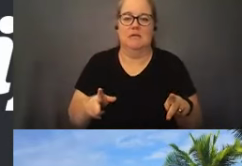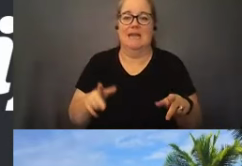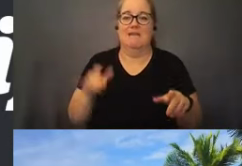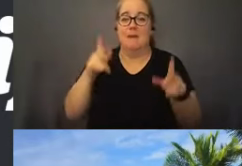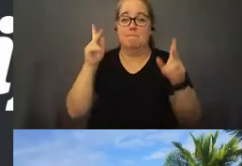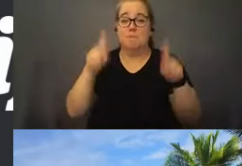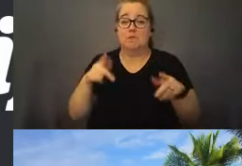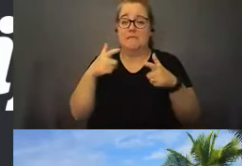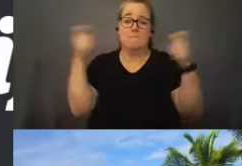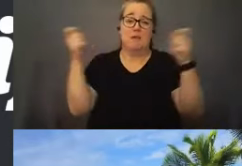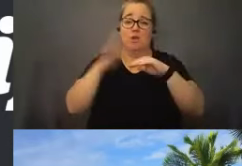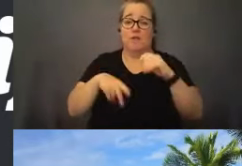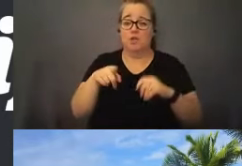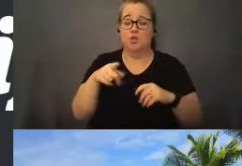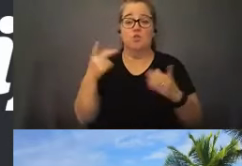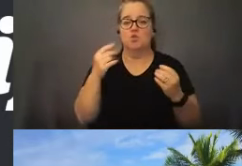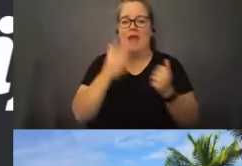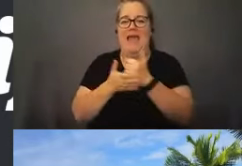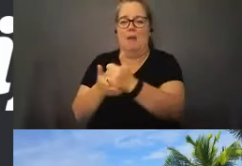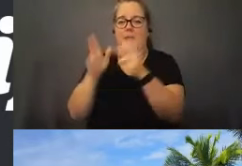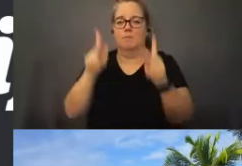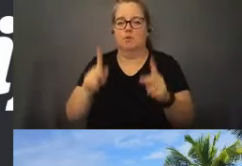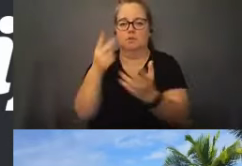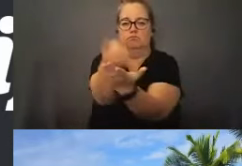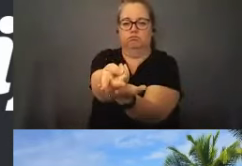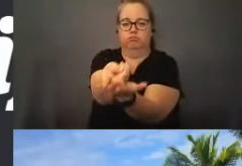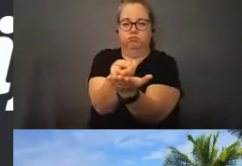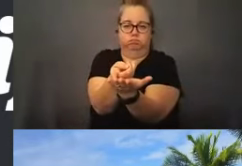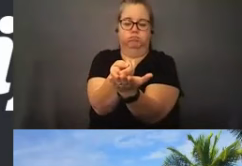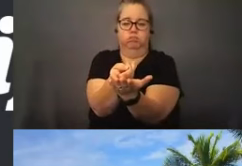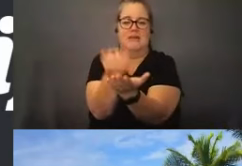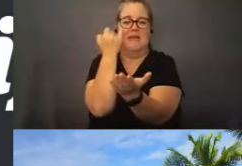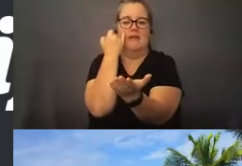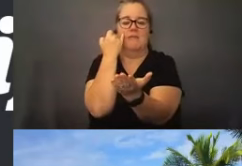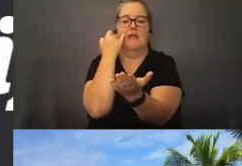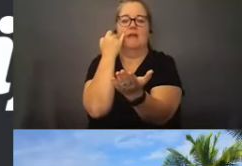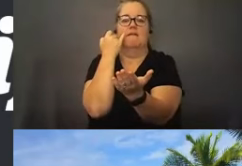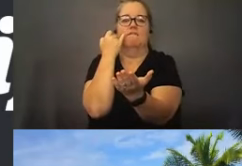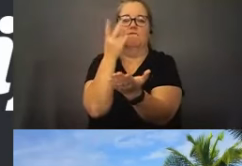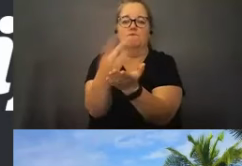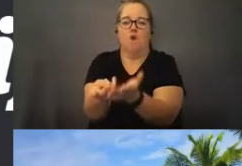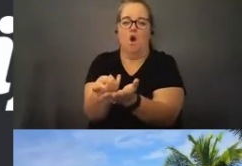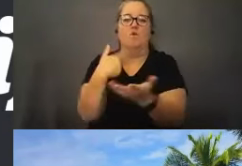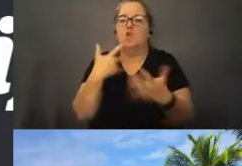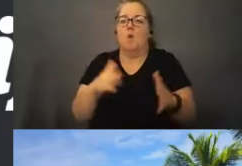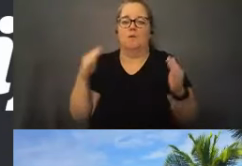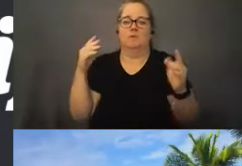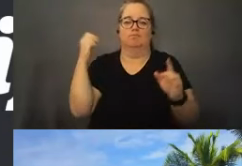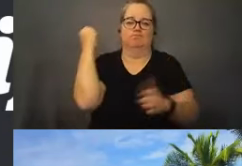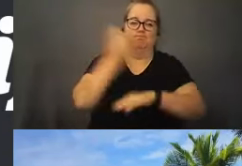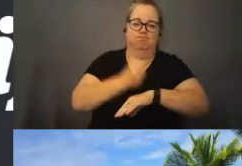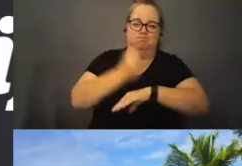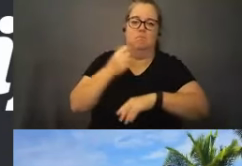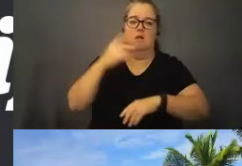just help them to the ground. And that just means even if they fall, we're trying to just make sure their head doesn't hit the ground so that they